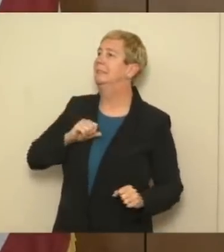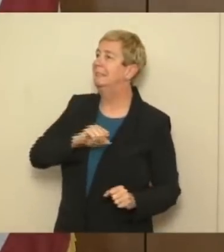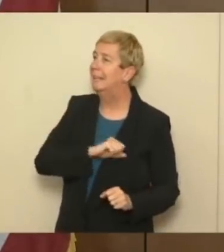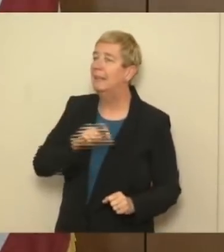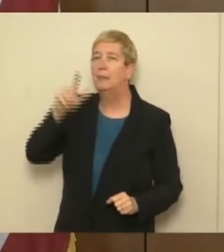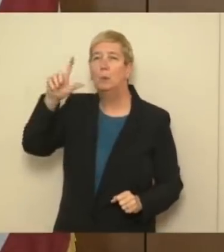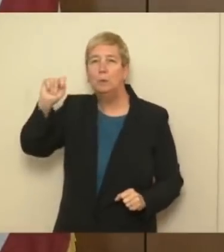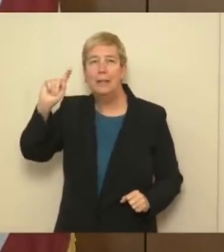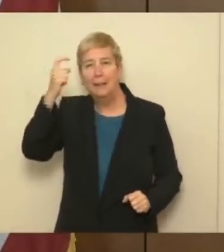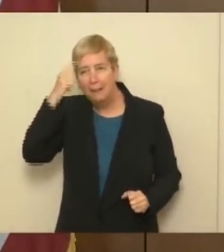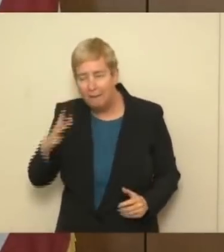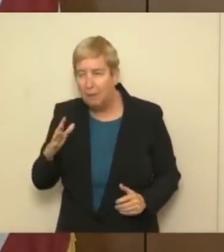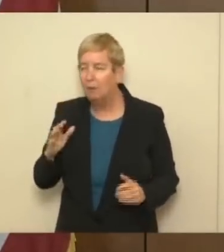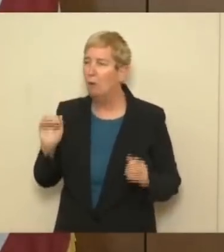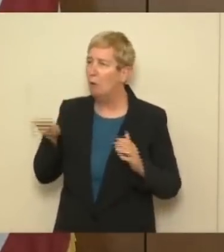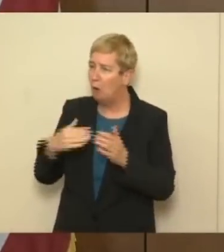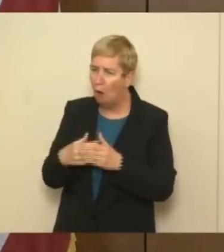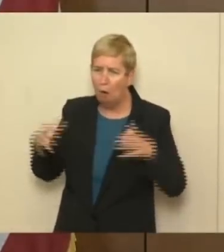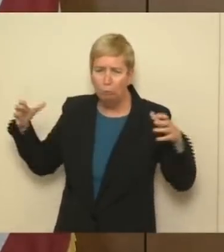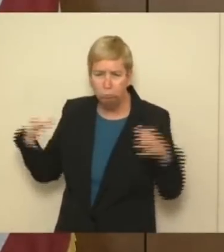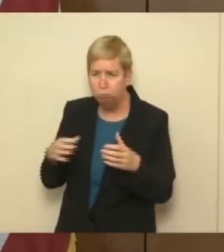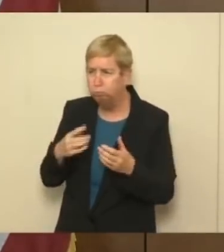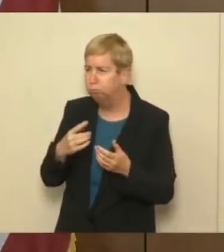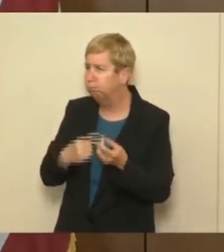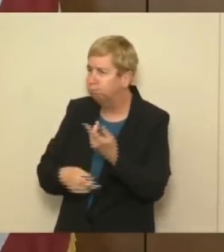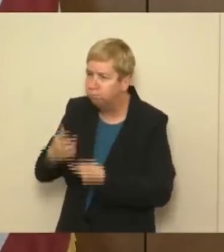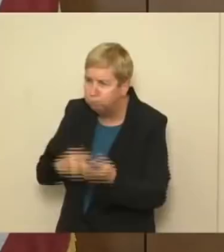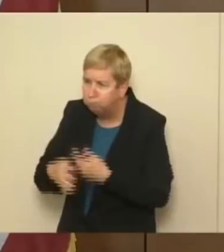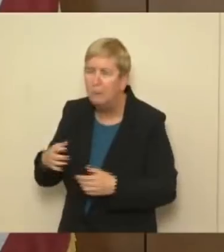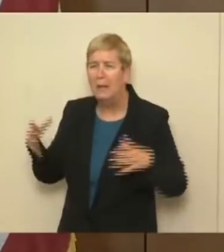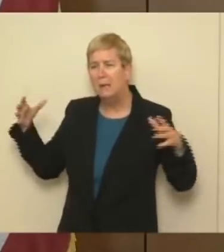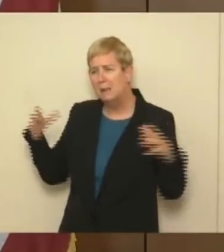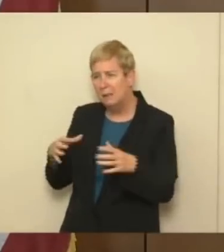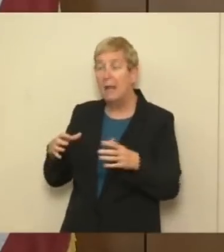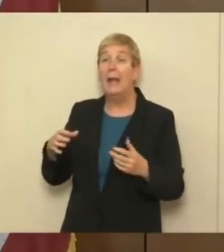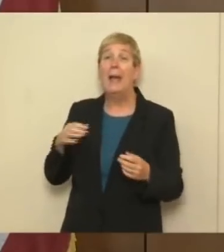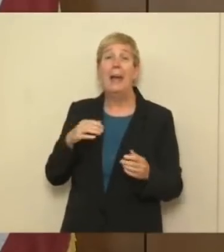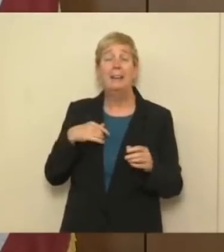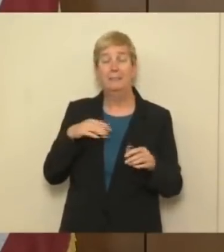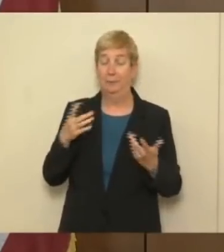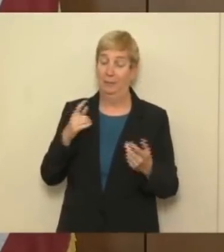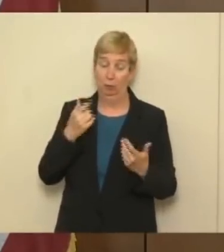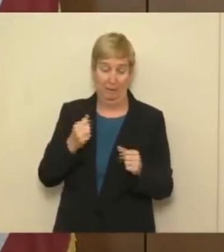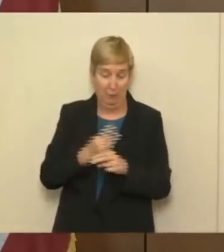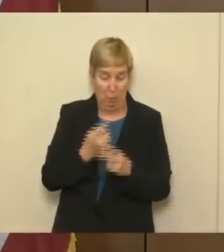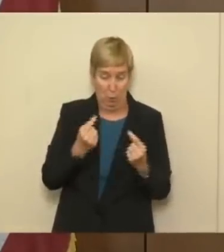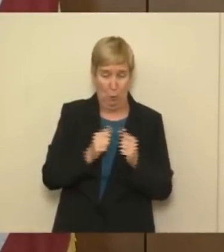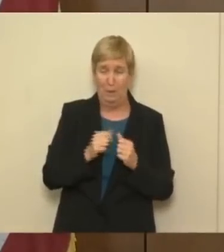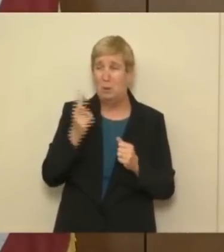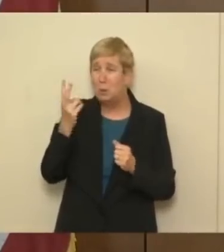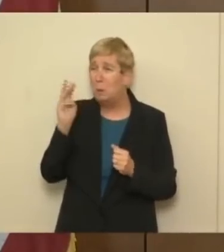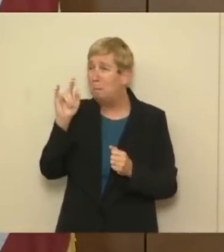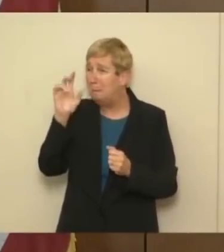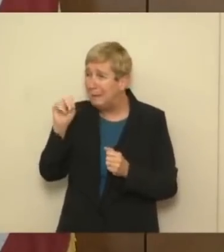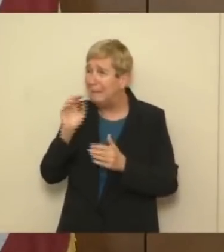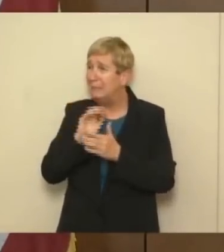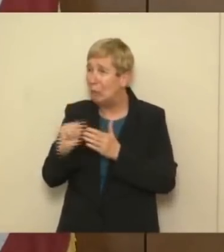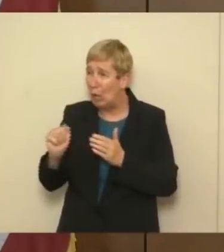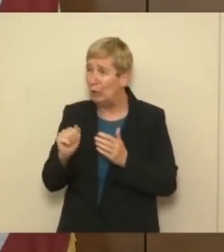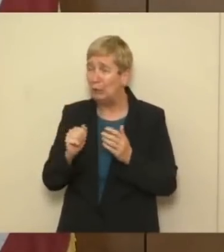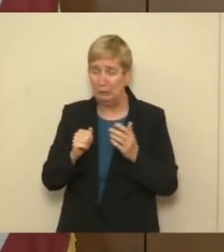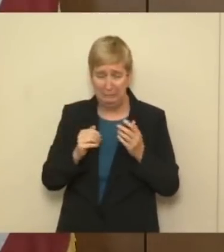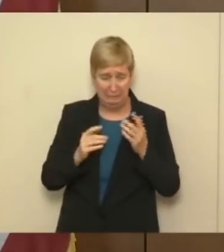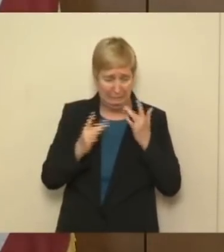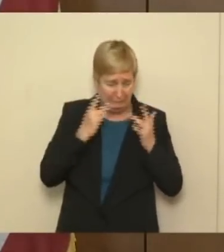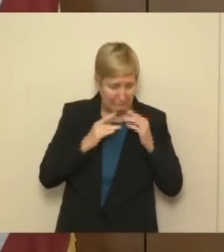an incredible job, look, filling a more than $2 billion hole in a budget and doing that fairly and doing it